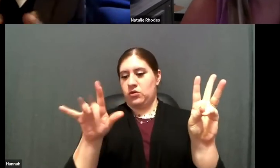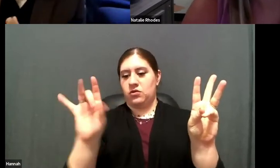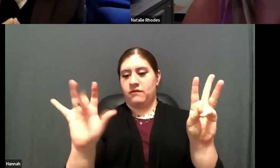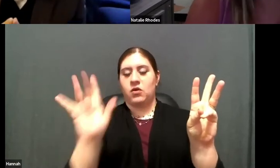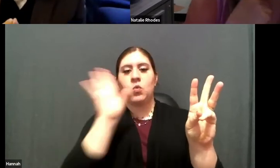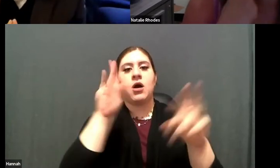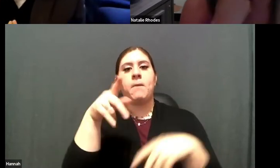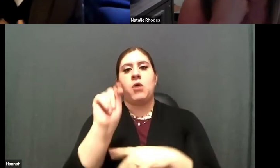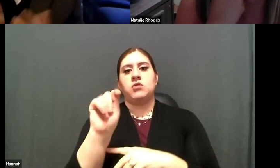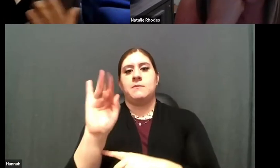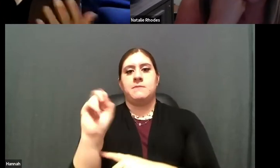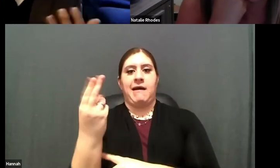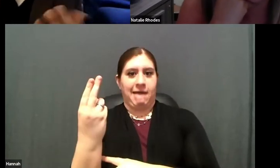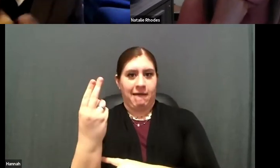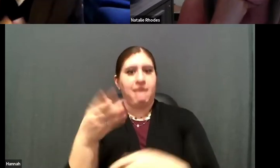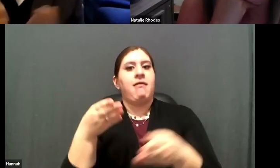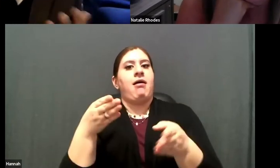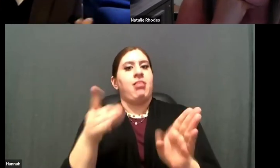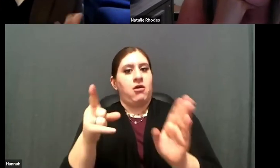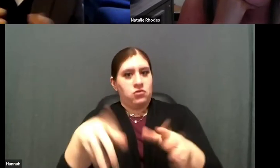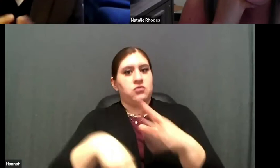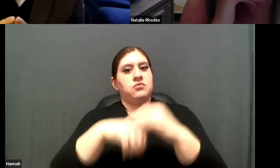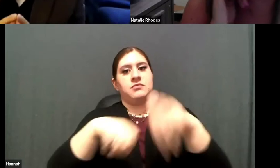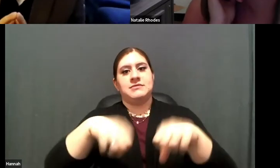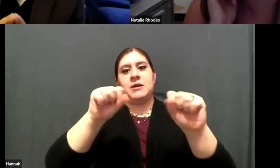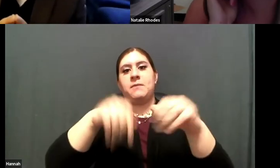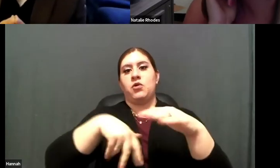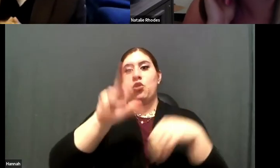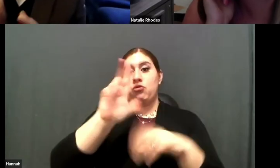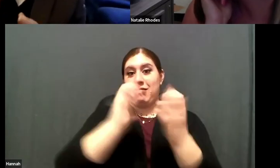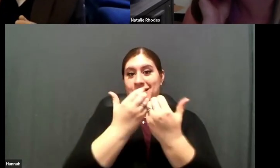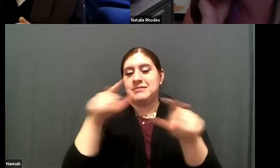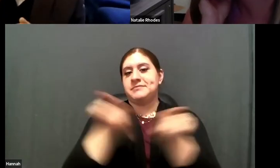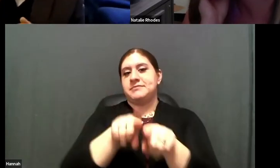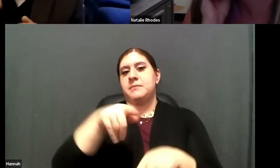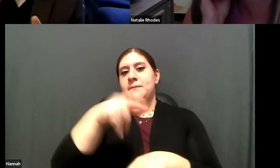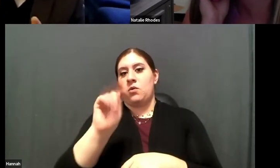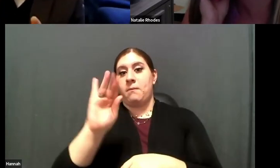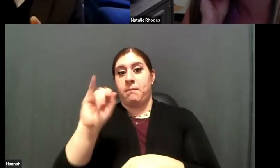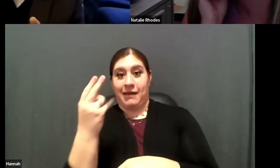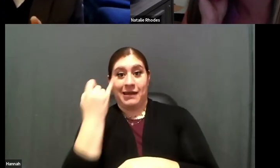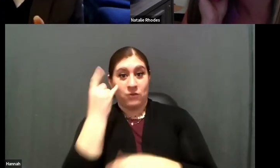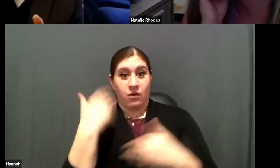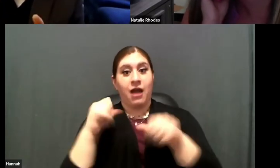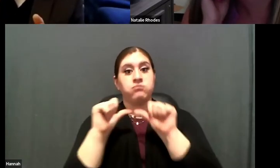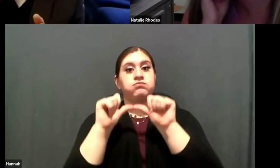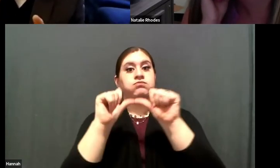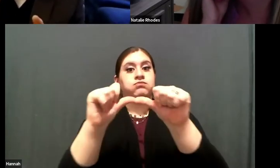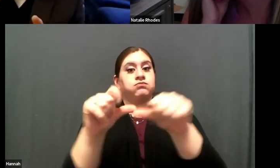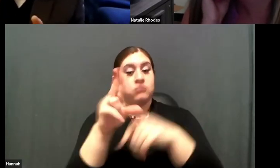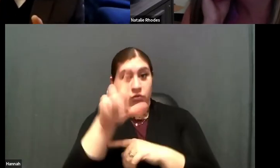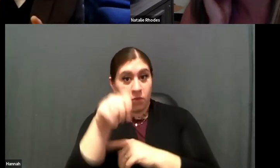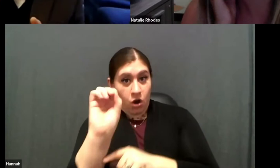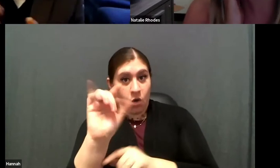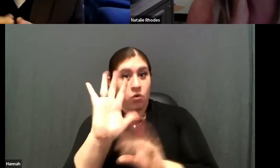post-bac and you can take up to three classes as a post-bac. Now, if you maintain a 3.0 in your